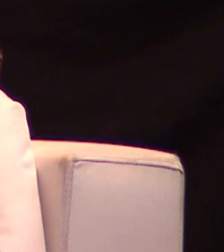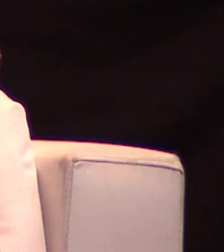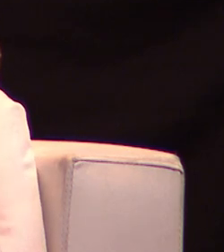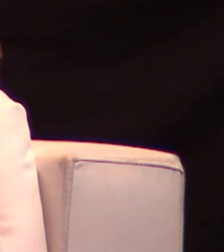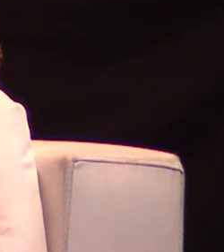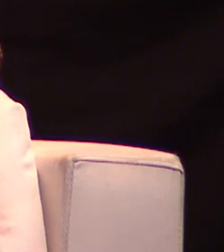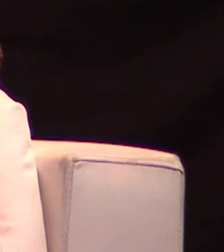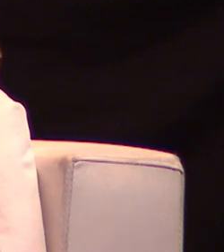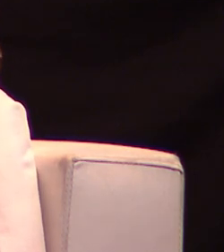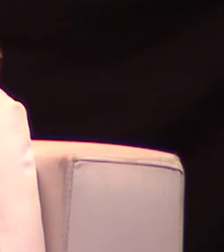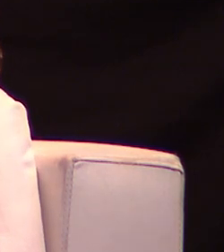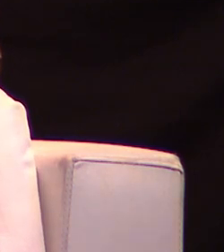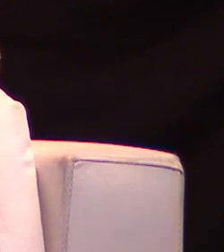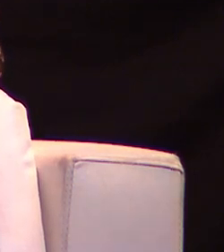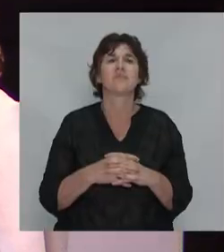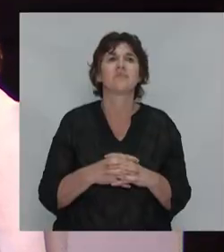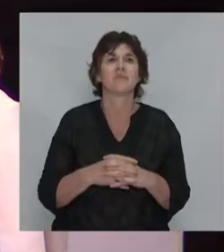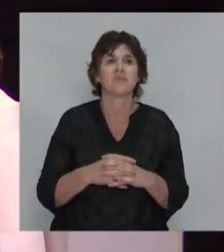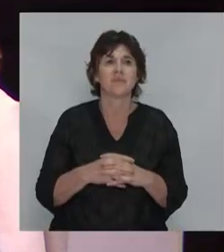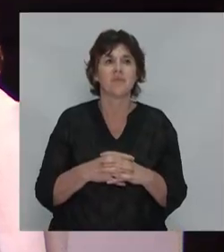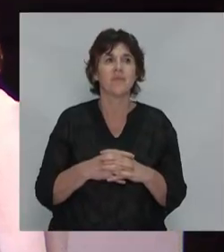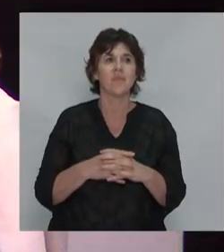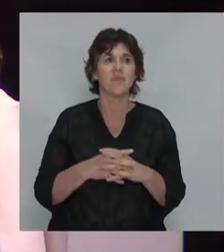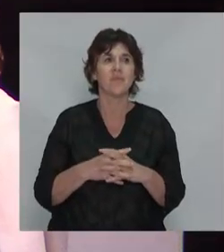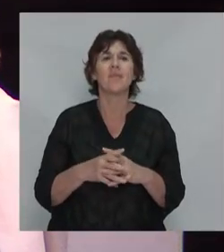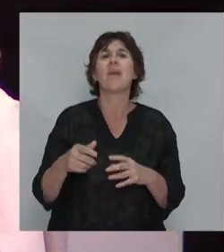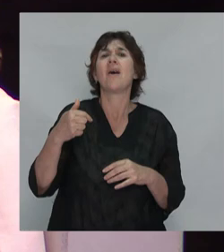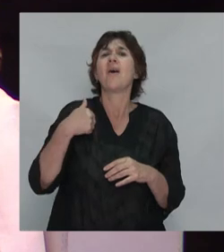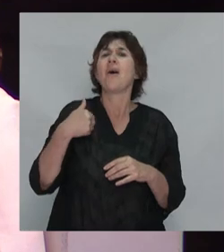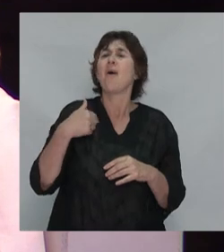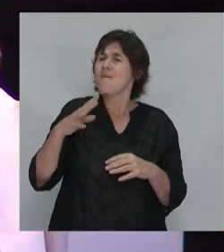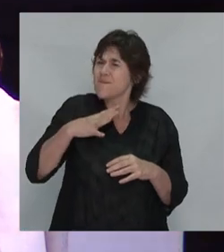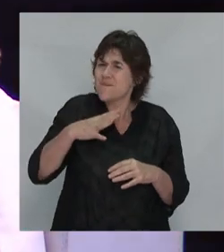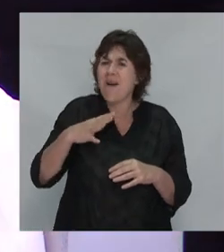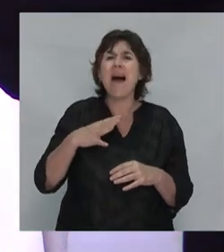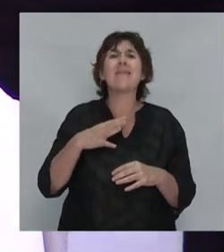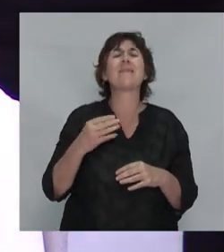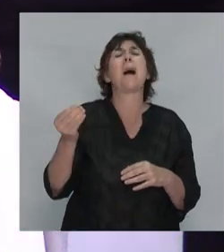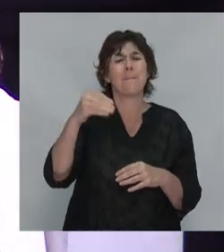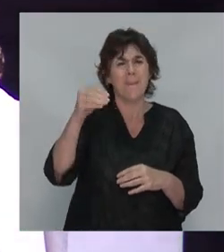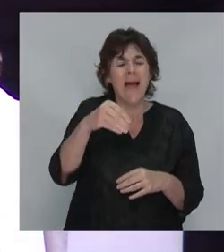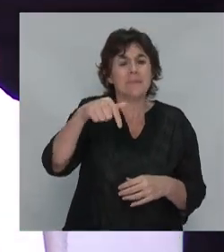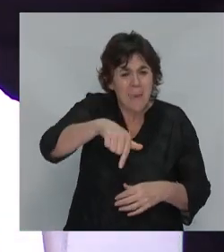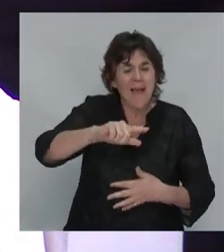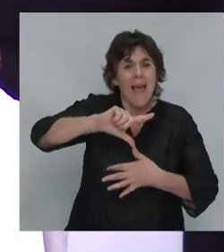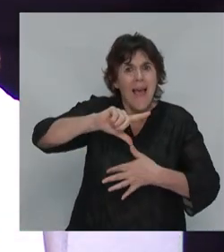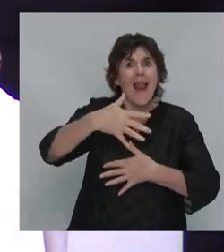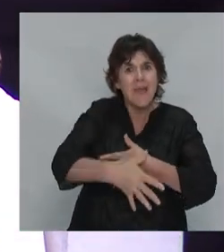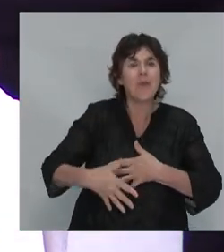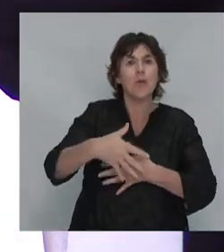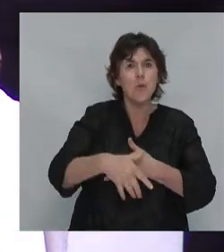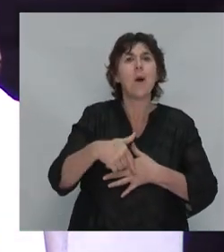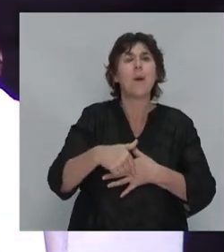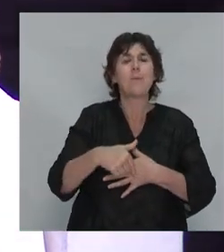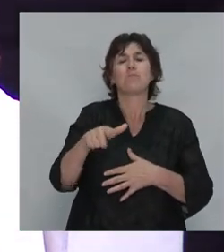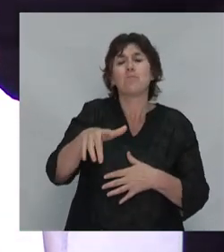We are not there yet, but you Latin American people, you are putting the cracks in the wall.